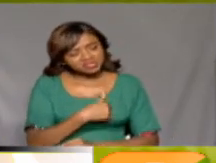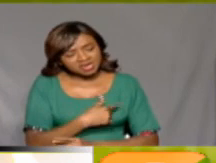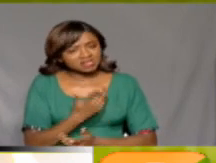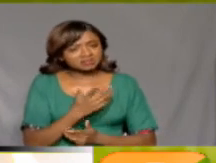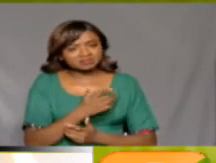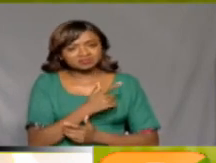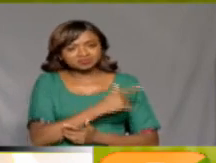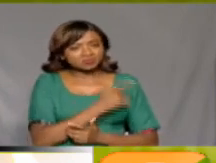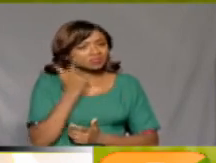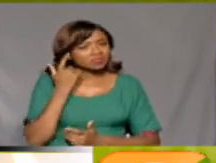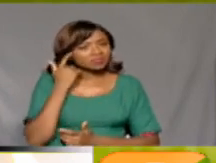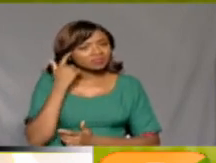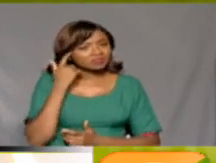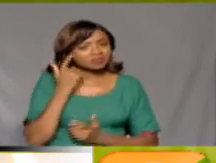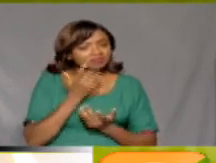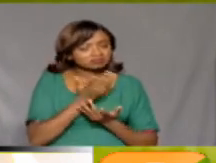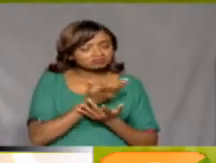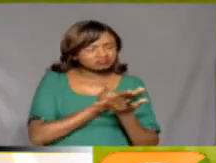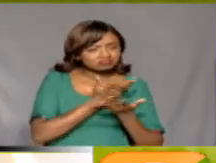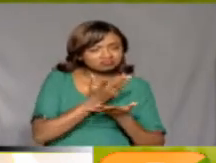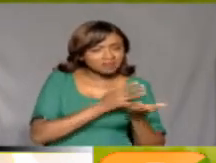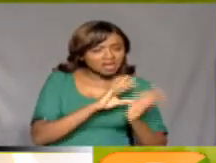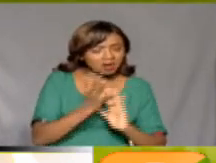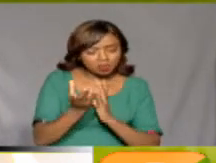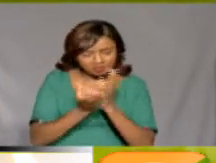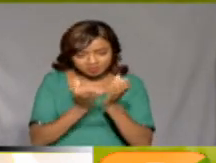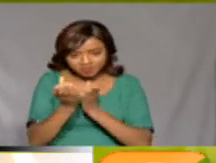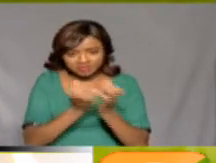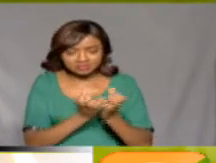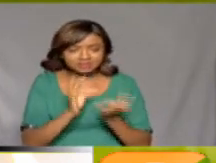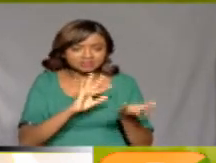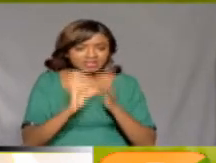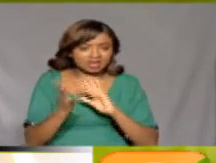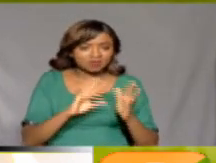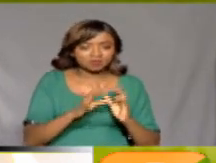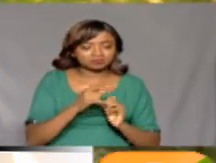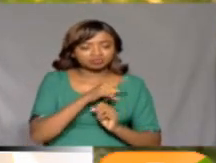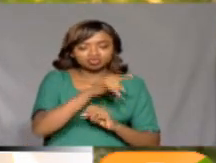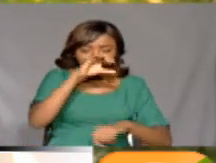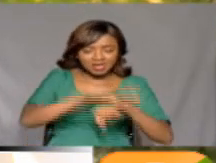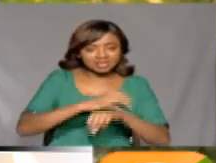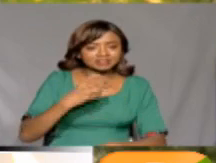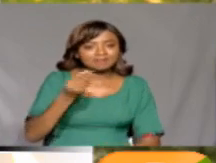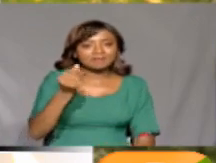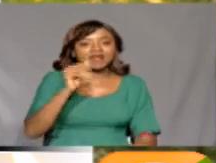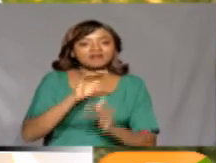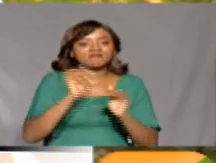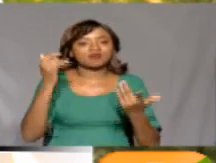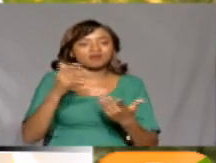in relation to your business dealings, in relation to how you created your wealth?